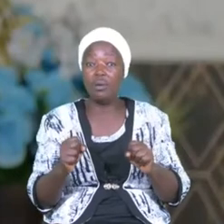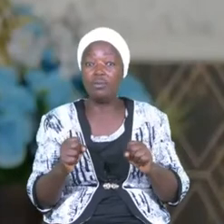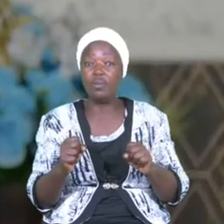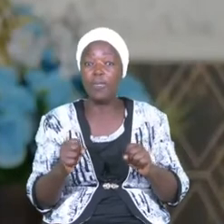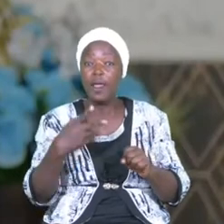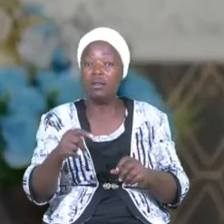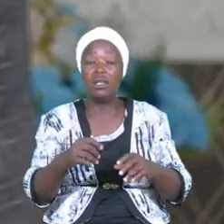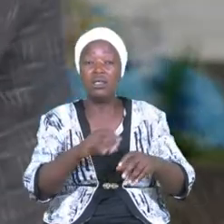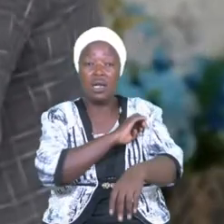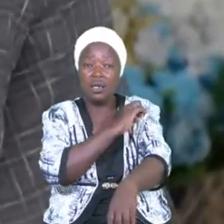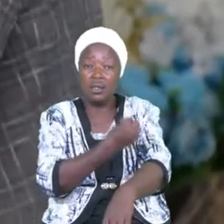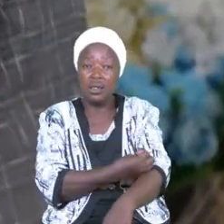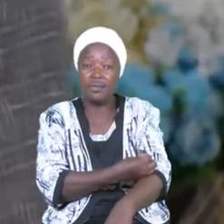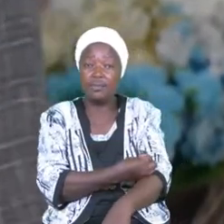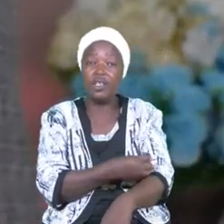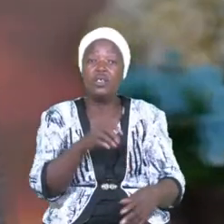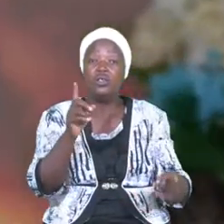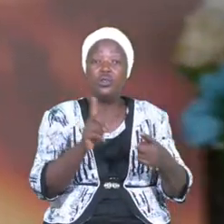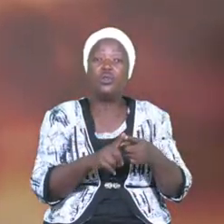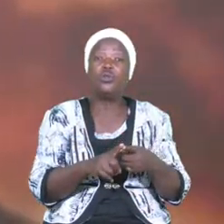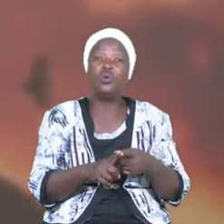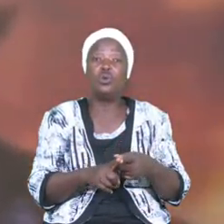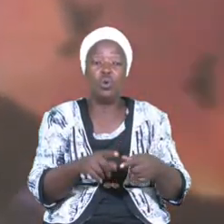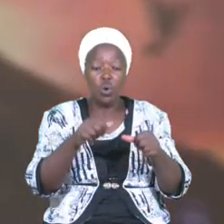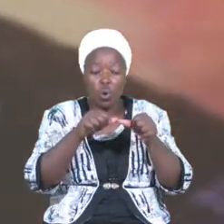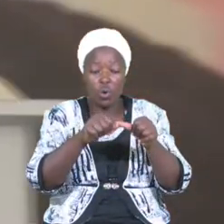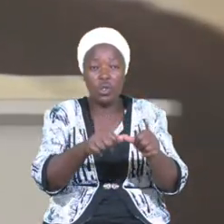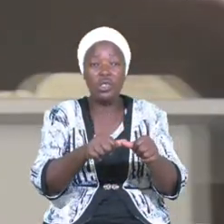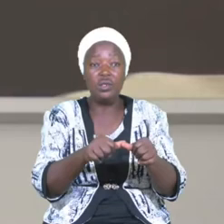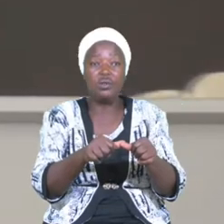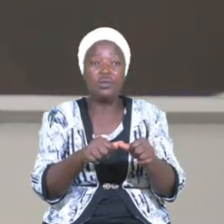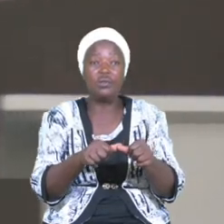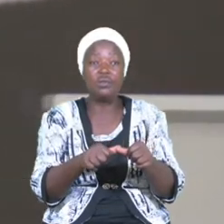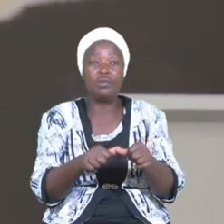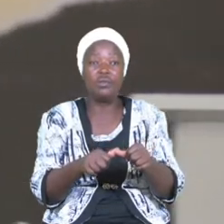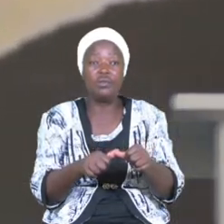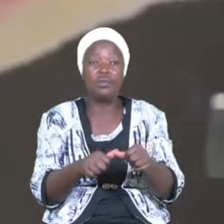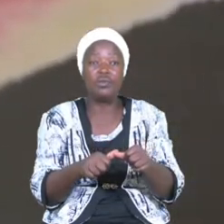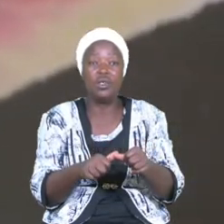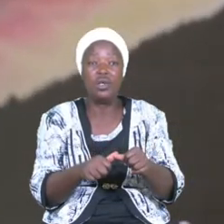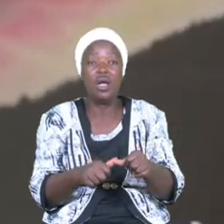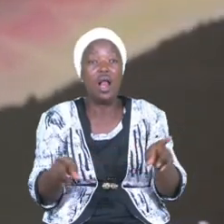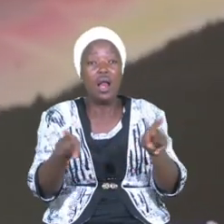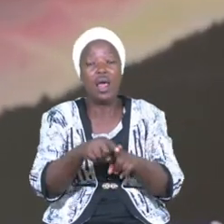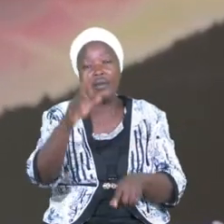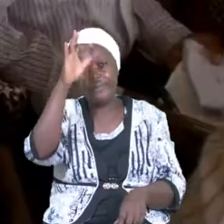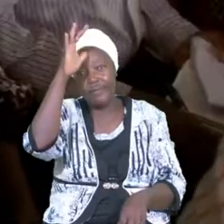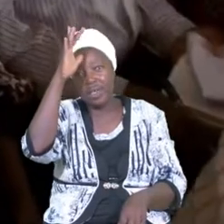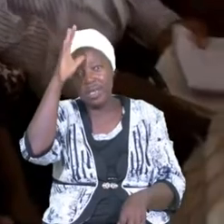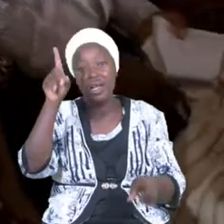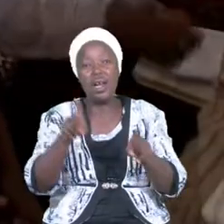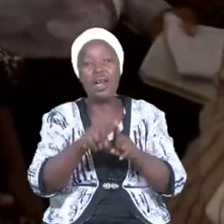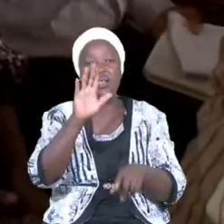strength to keep occupied, like father, like children.